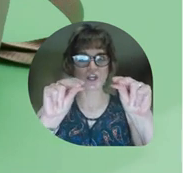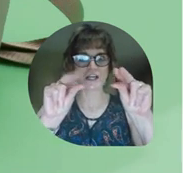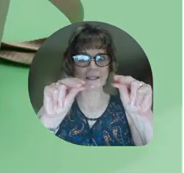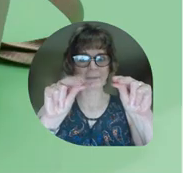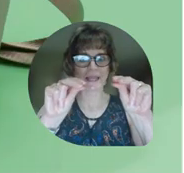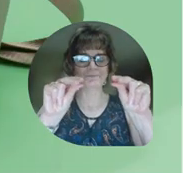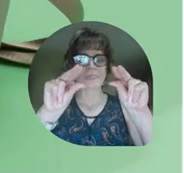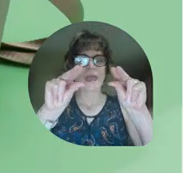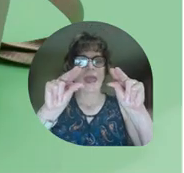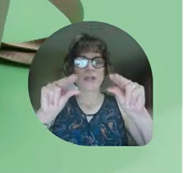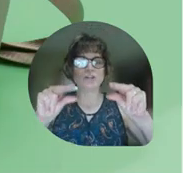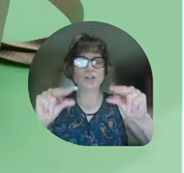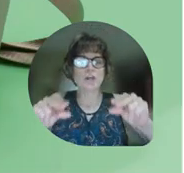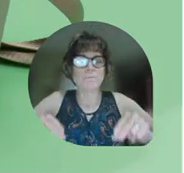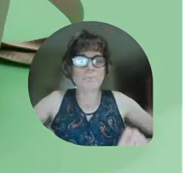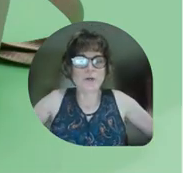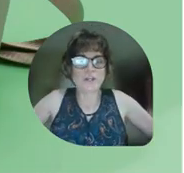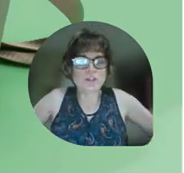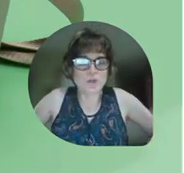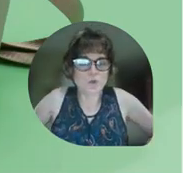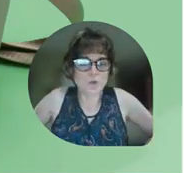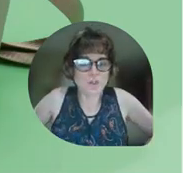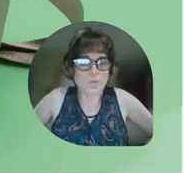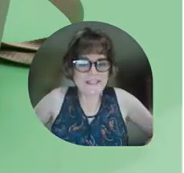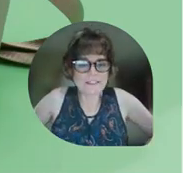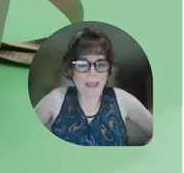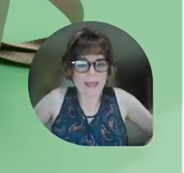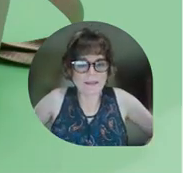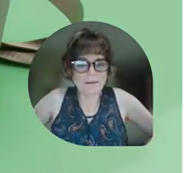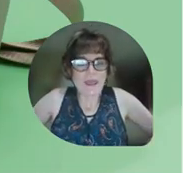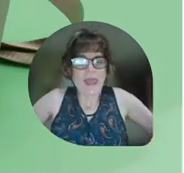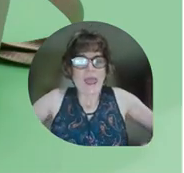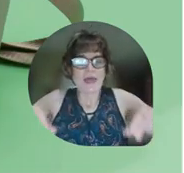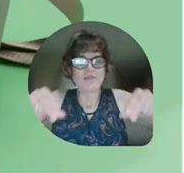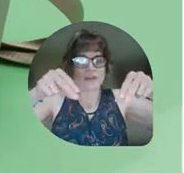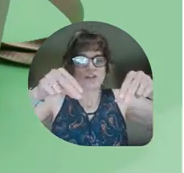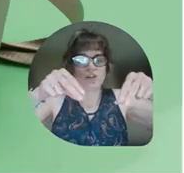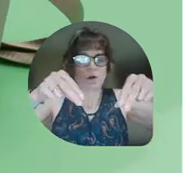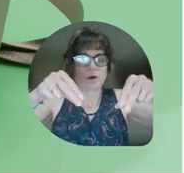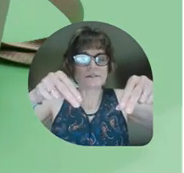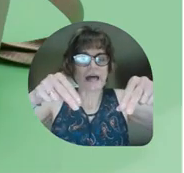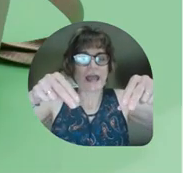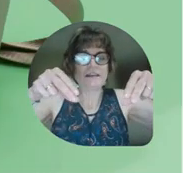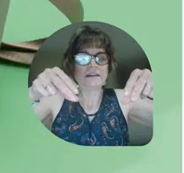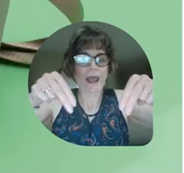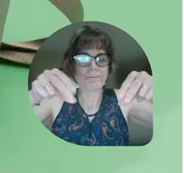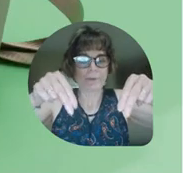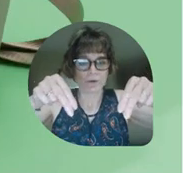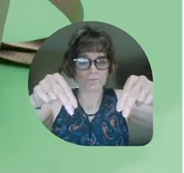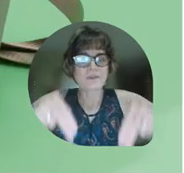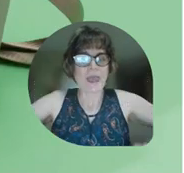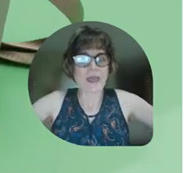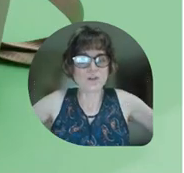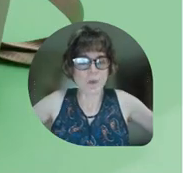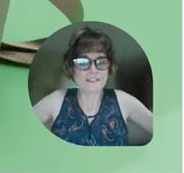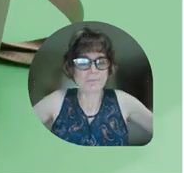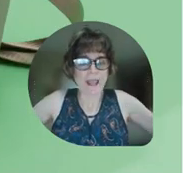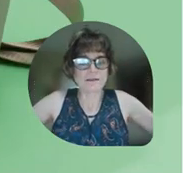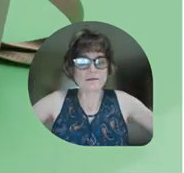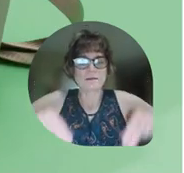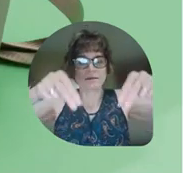like you're clipping, and you're going to put it to your waistband, and then you will sign diaper at